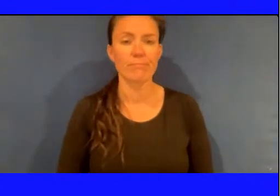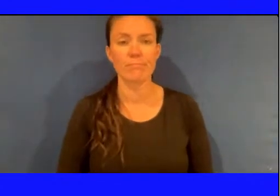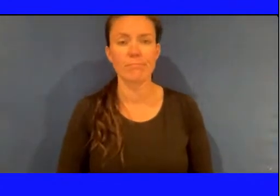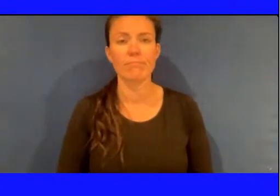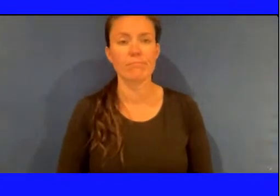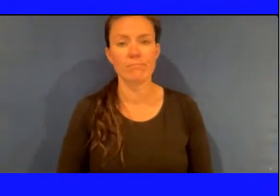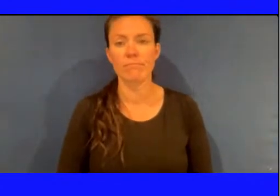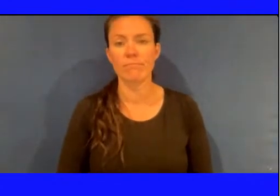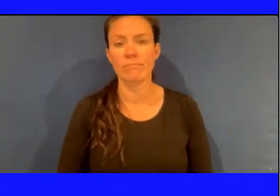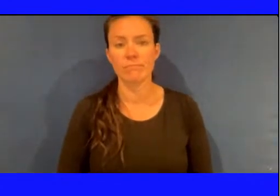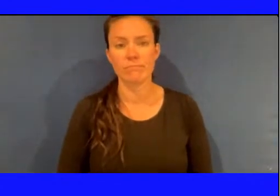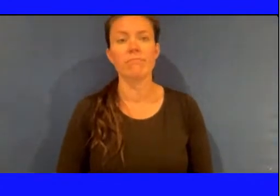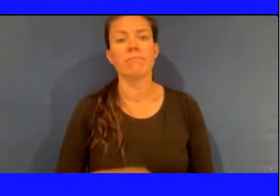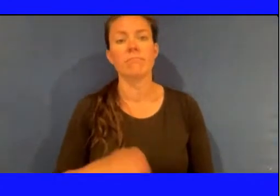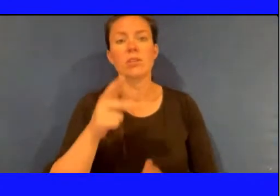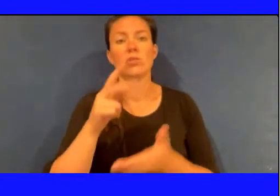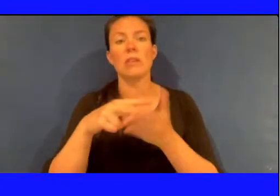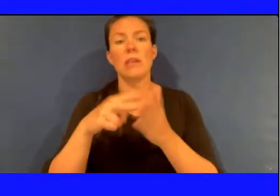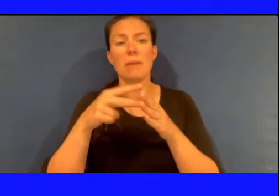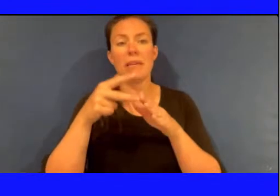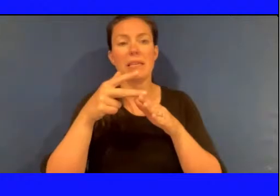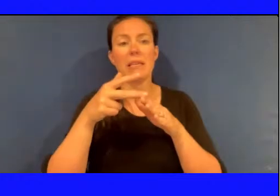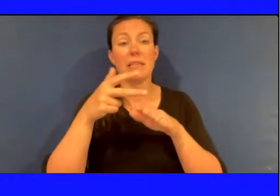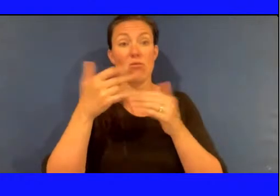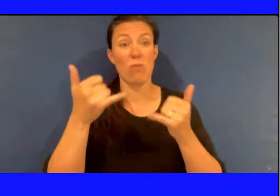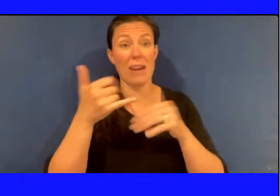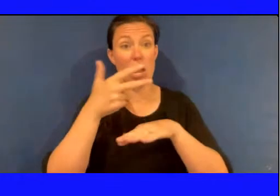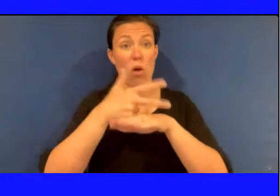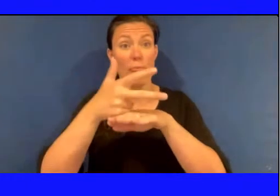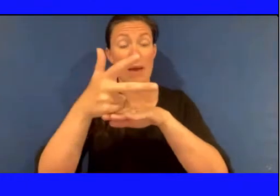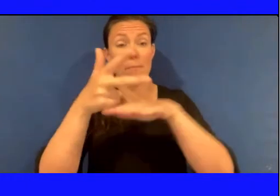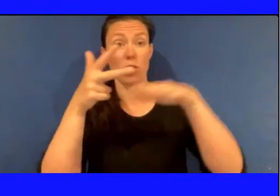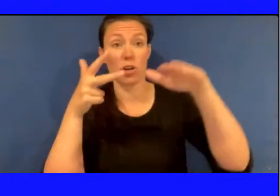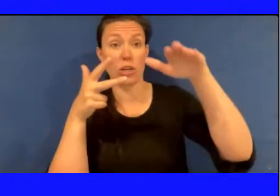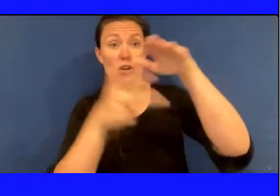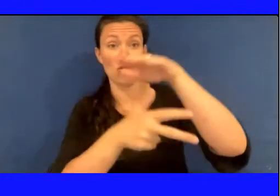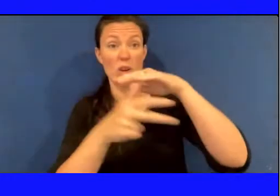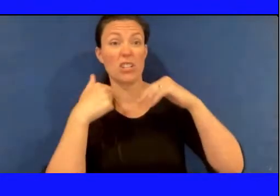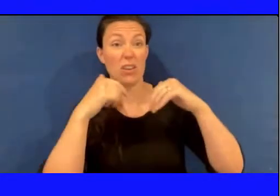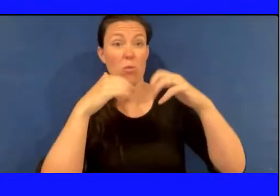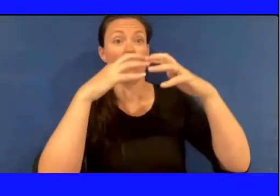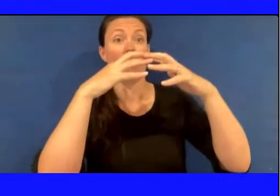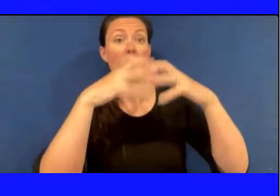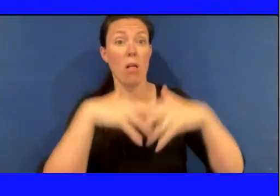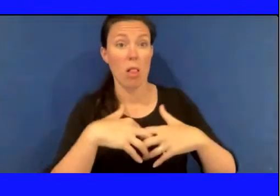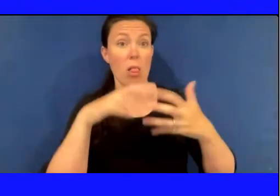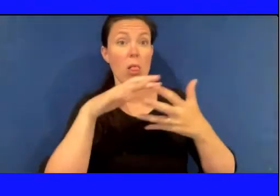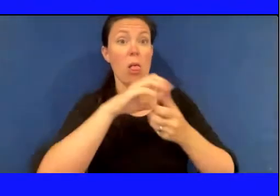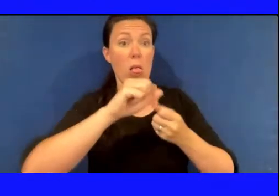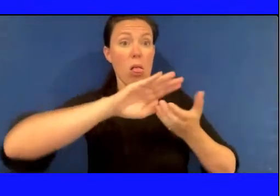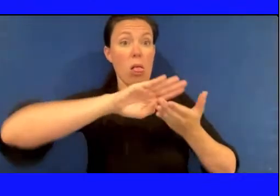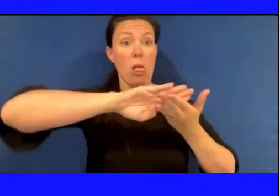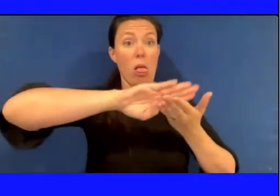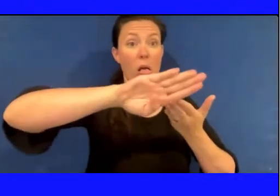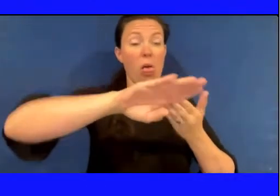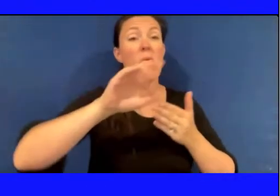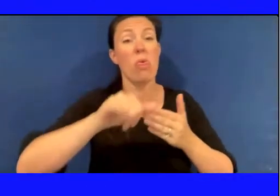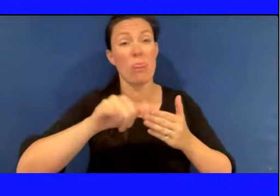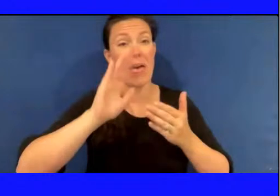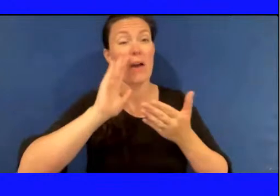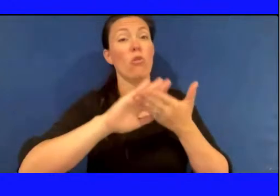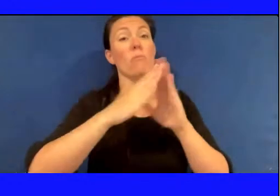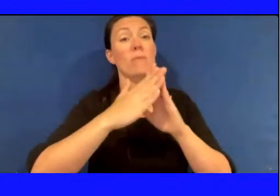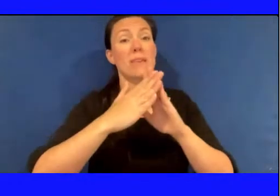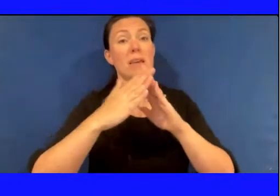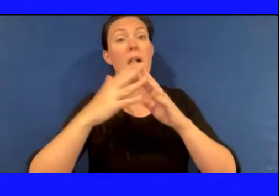So the parking garage that we're demolishing will soon be, that those spots will be integrated into the building. So we